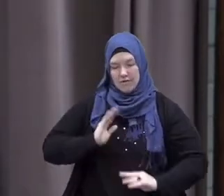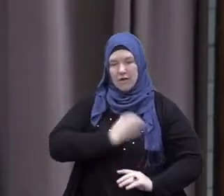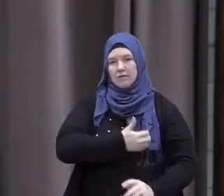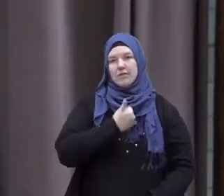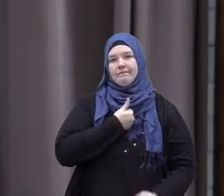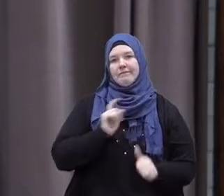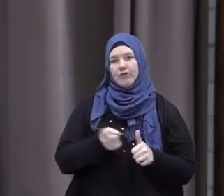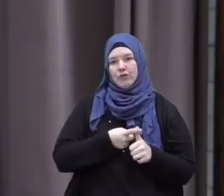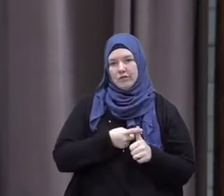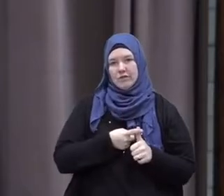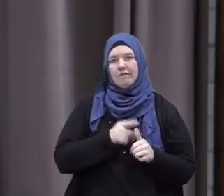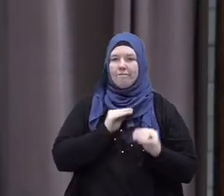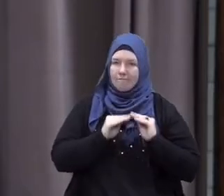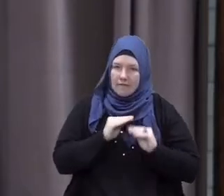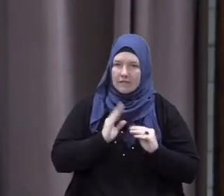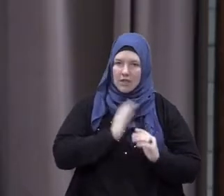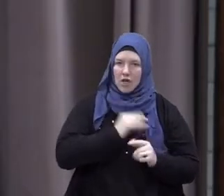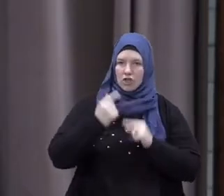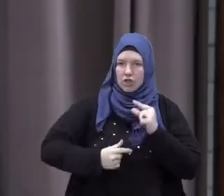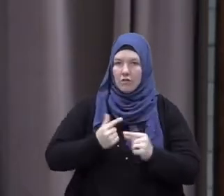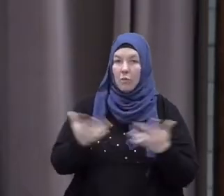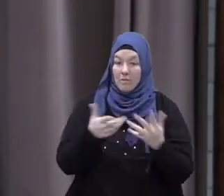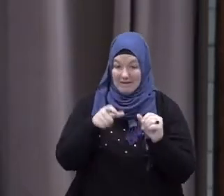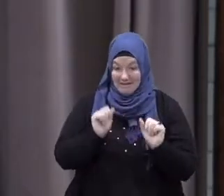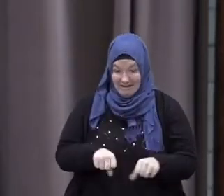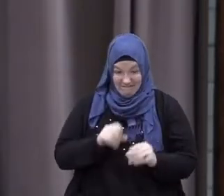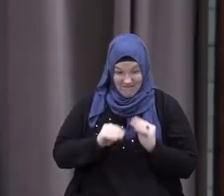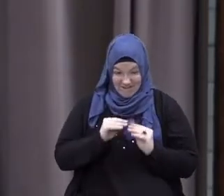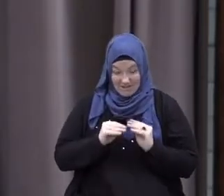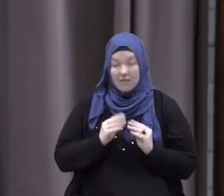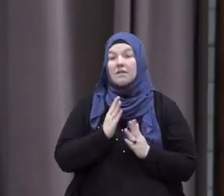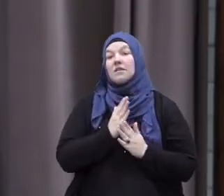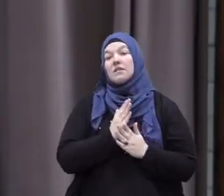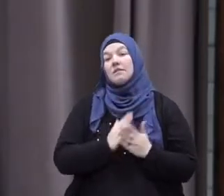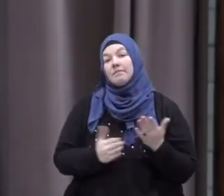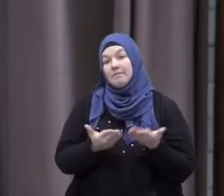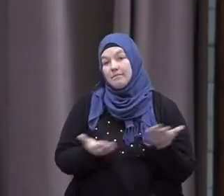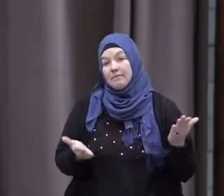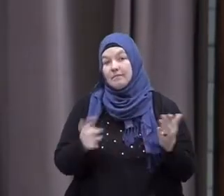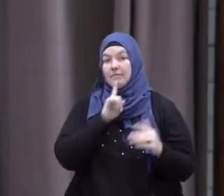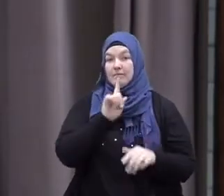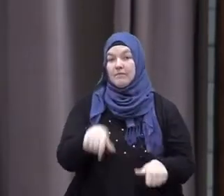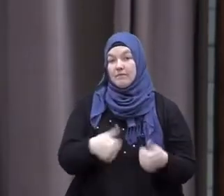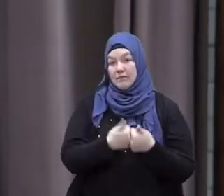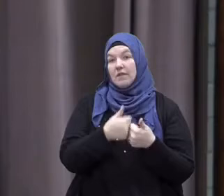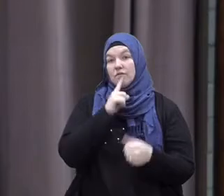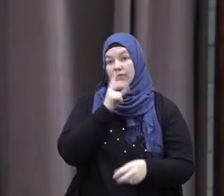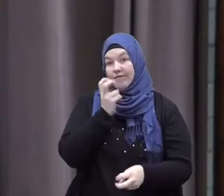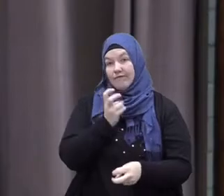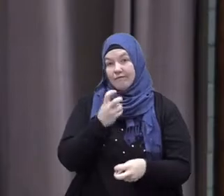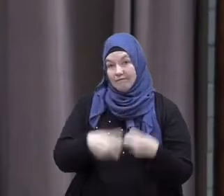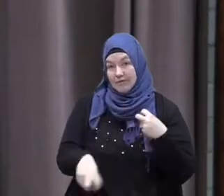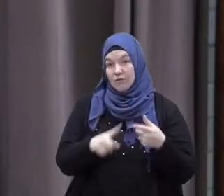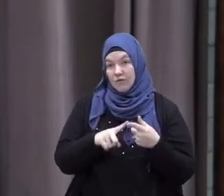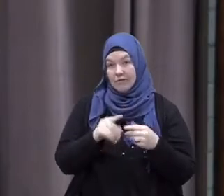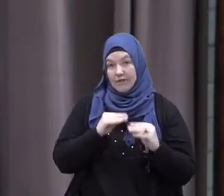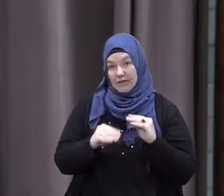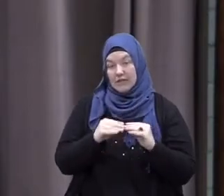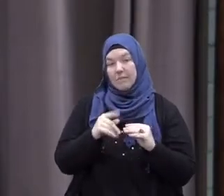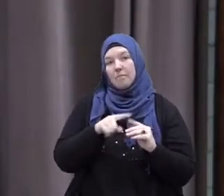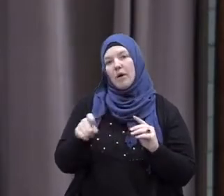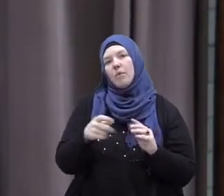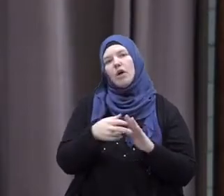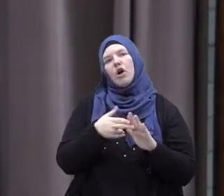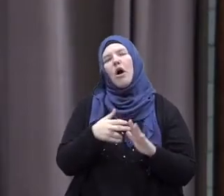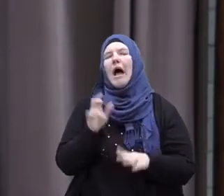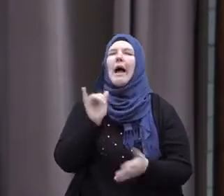generation, to fix what we can. There are some things that are difficult to fix, but we label them